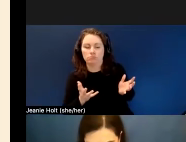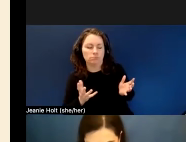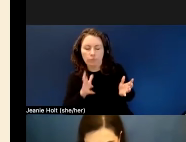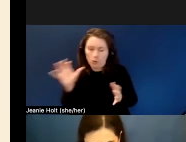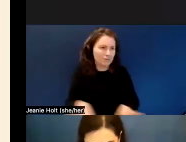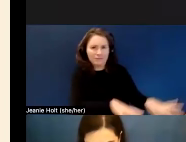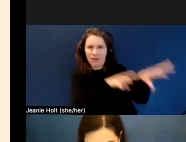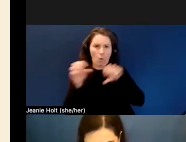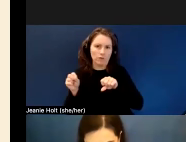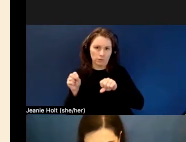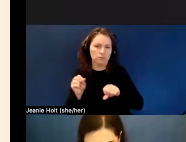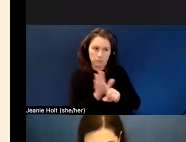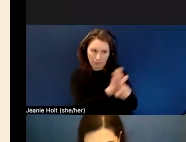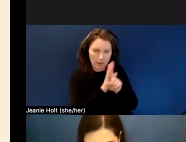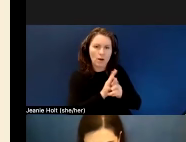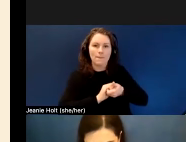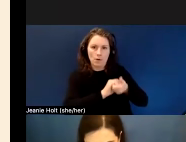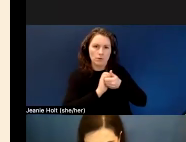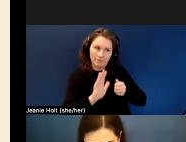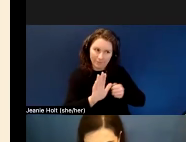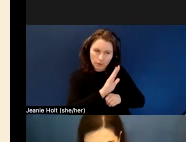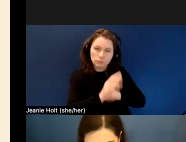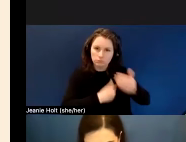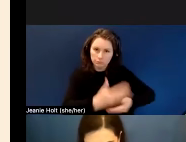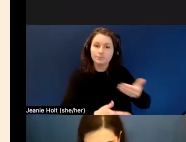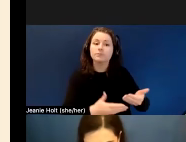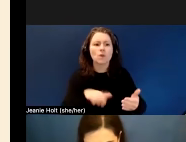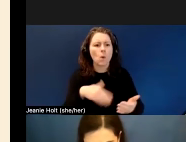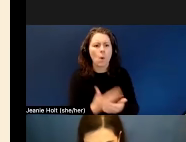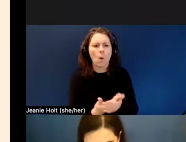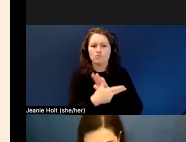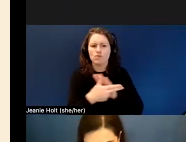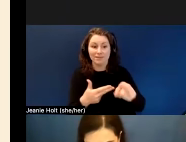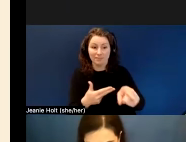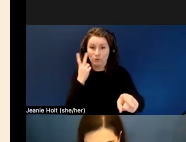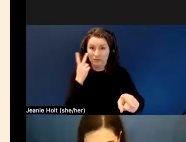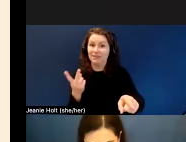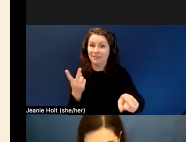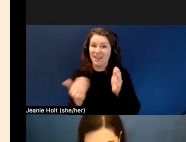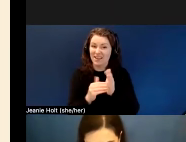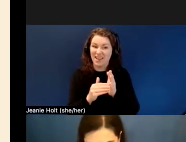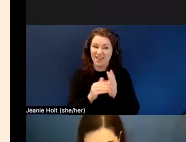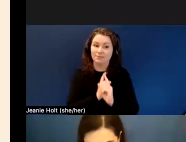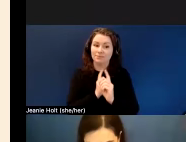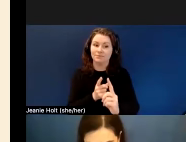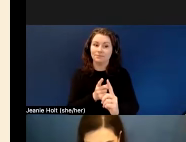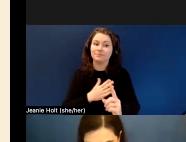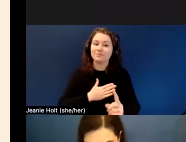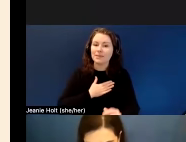partners that they bring on. We did a whole brand, as you can see. Again, we strive for